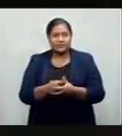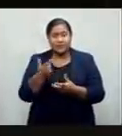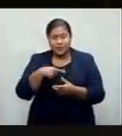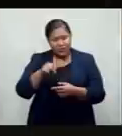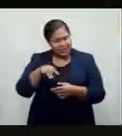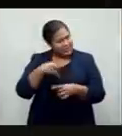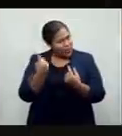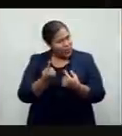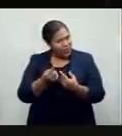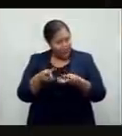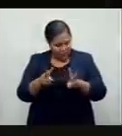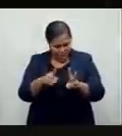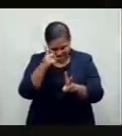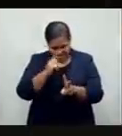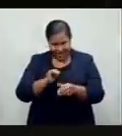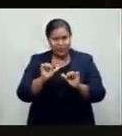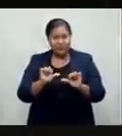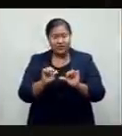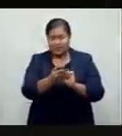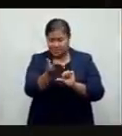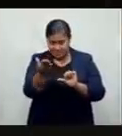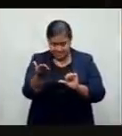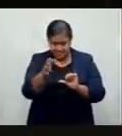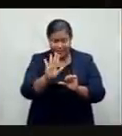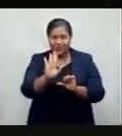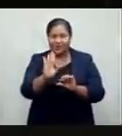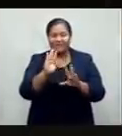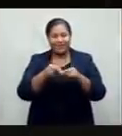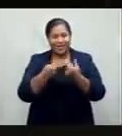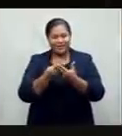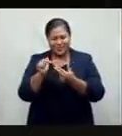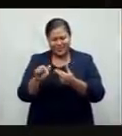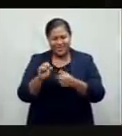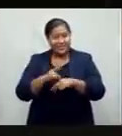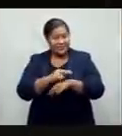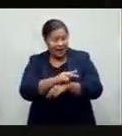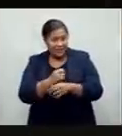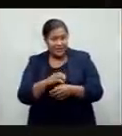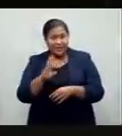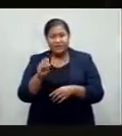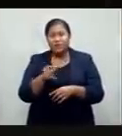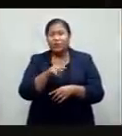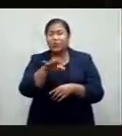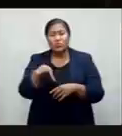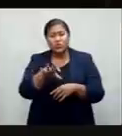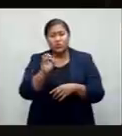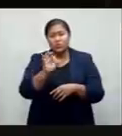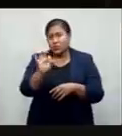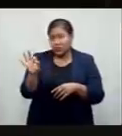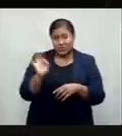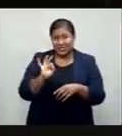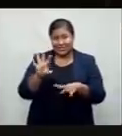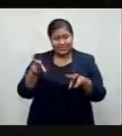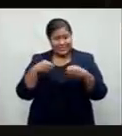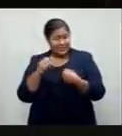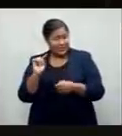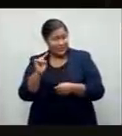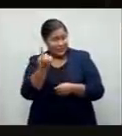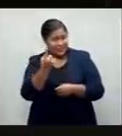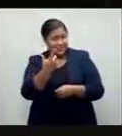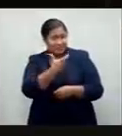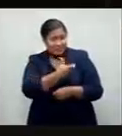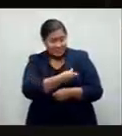weapon that will protect you and your families from this deadly virus. And Josiah, for those who still haven't gotten their first jab, there is a